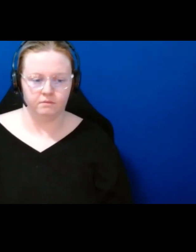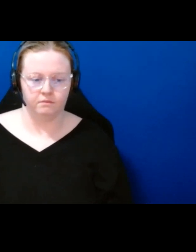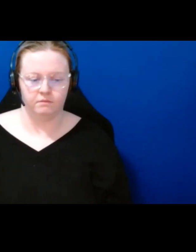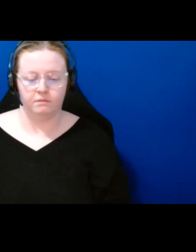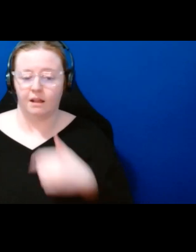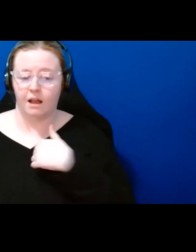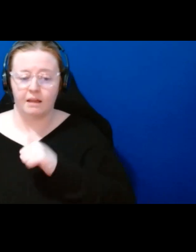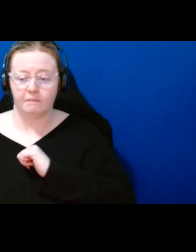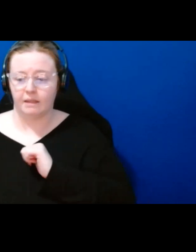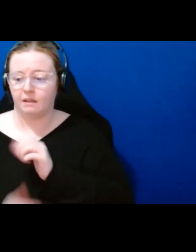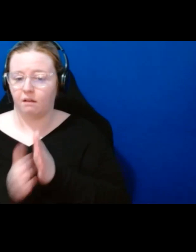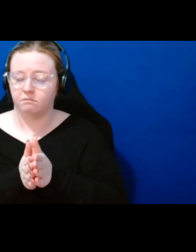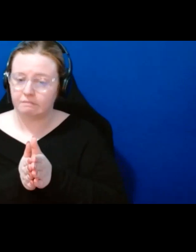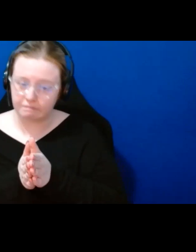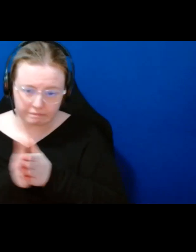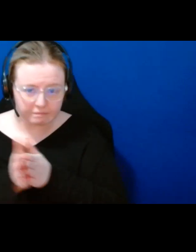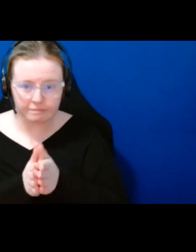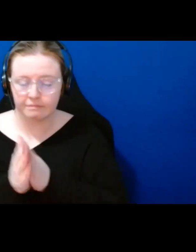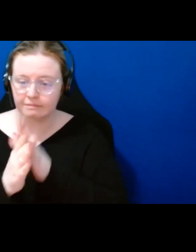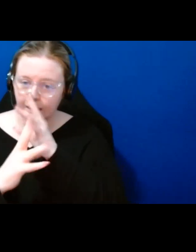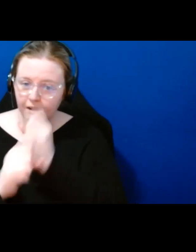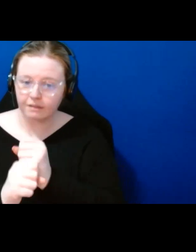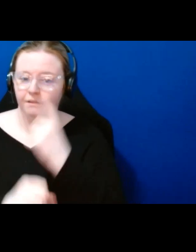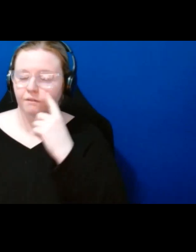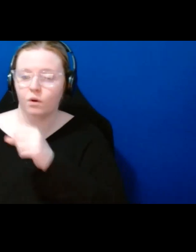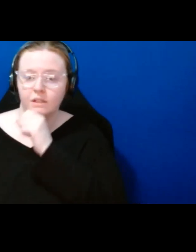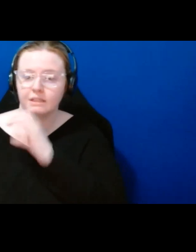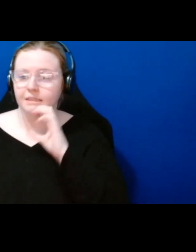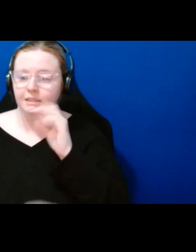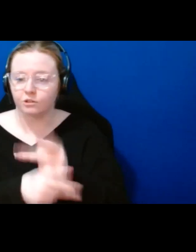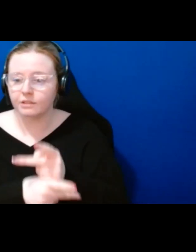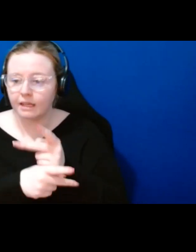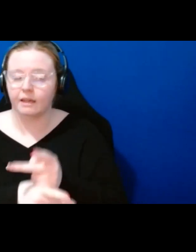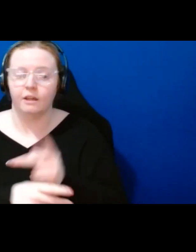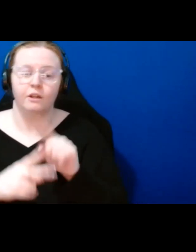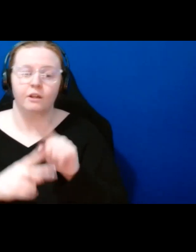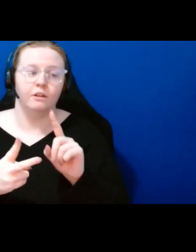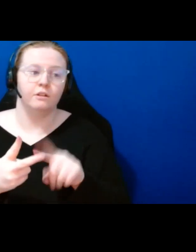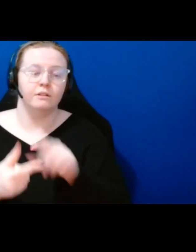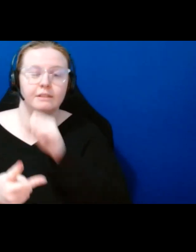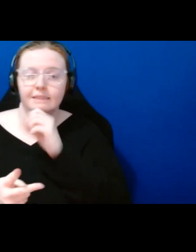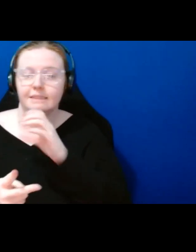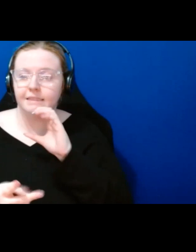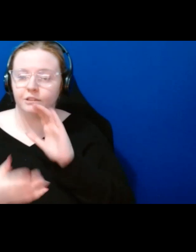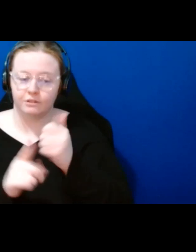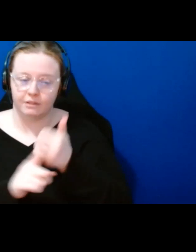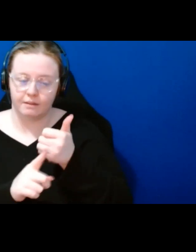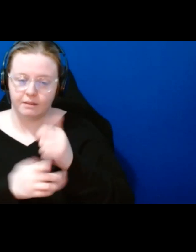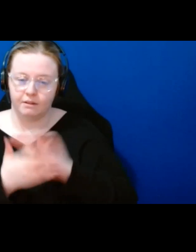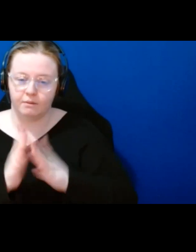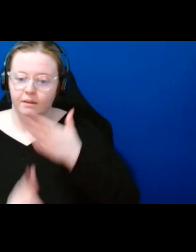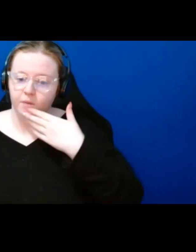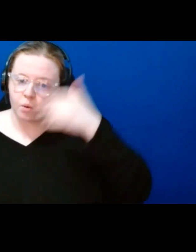this. For one, I'm passionate about seniors care, and I'm passionate about seniors aging with grace and in place, and